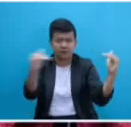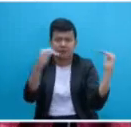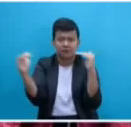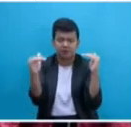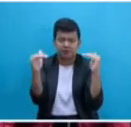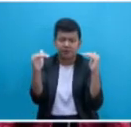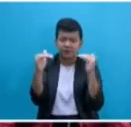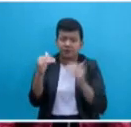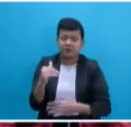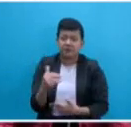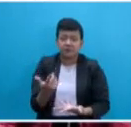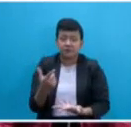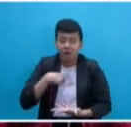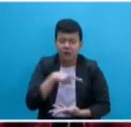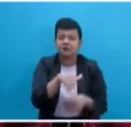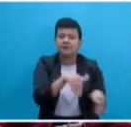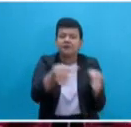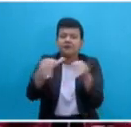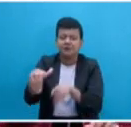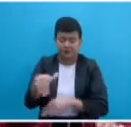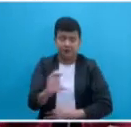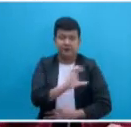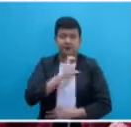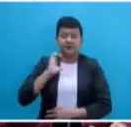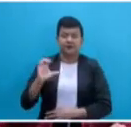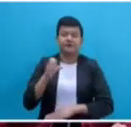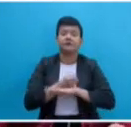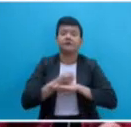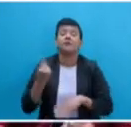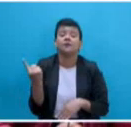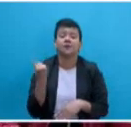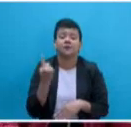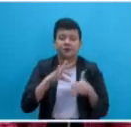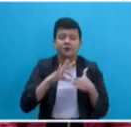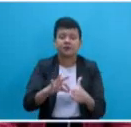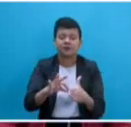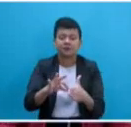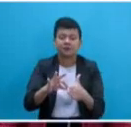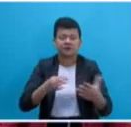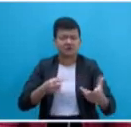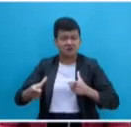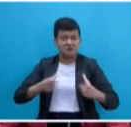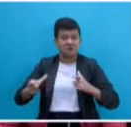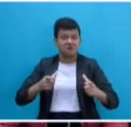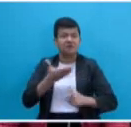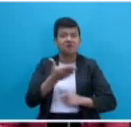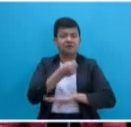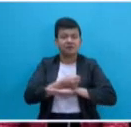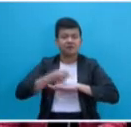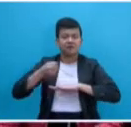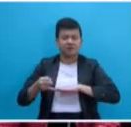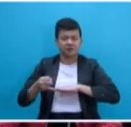who are part of the executive of government and must comply with government party lines, totally